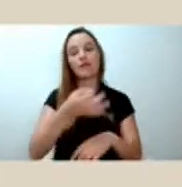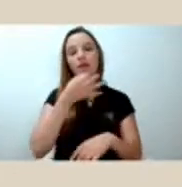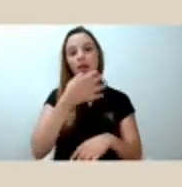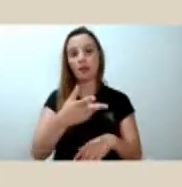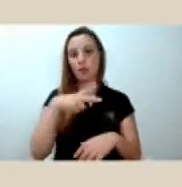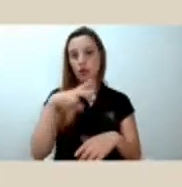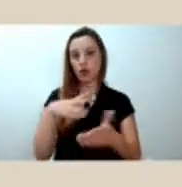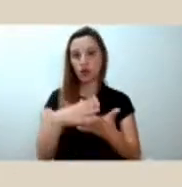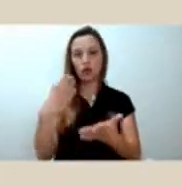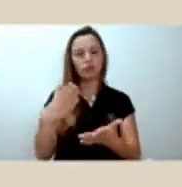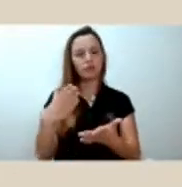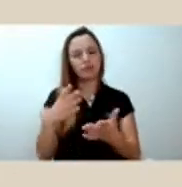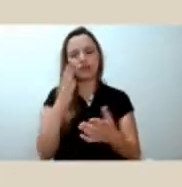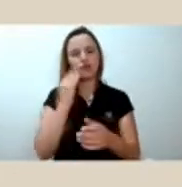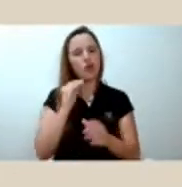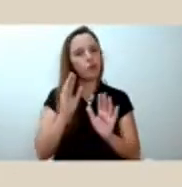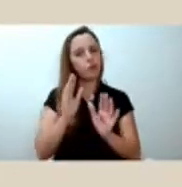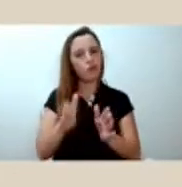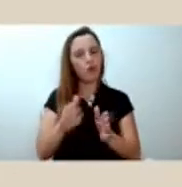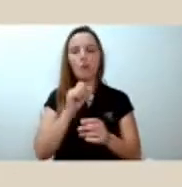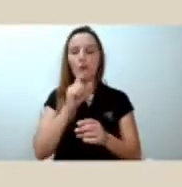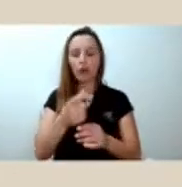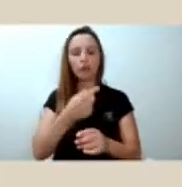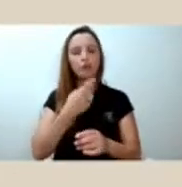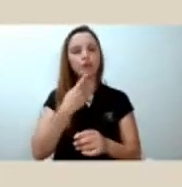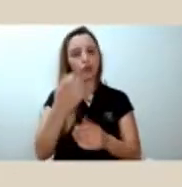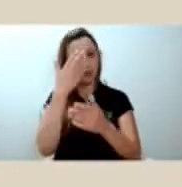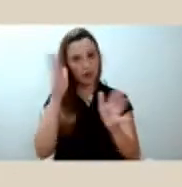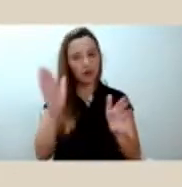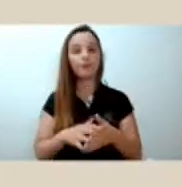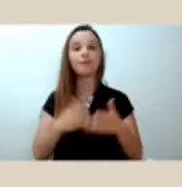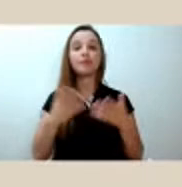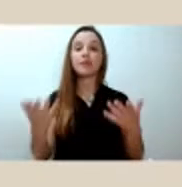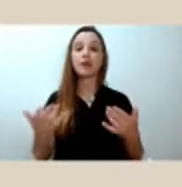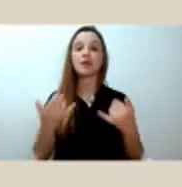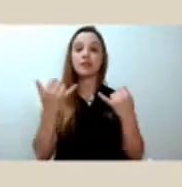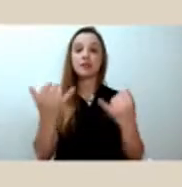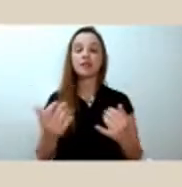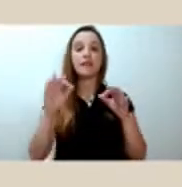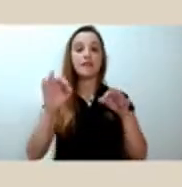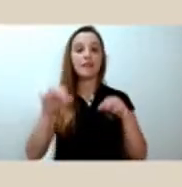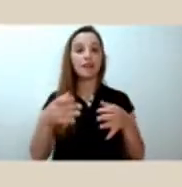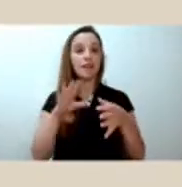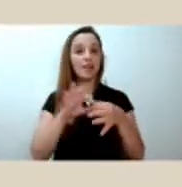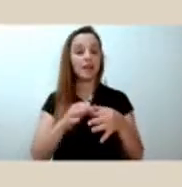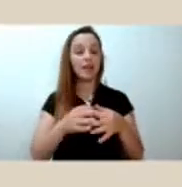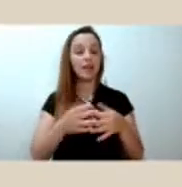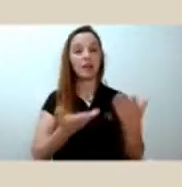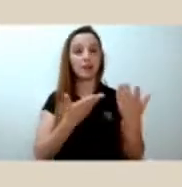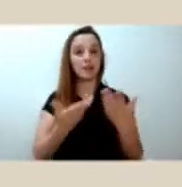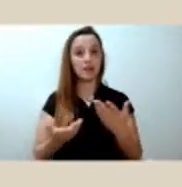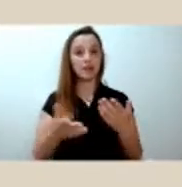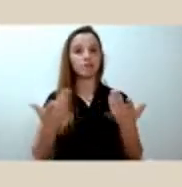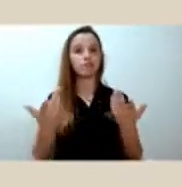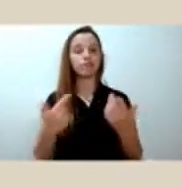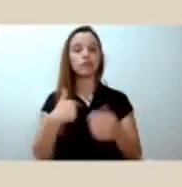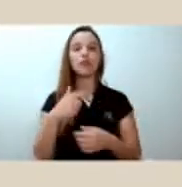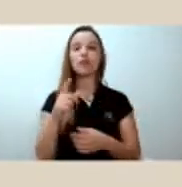So now we come to the final operation of tonight in regards to the presentations, where I will be doing a bit of a